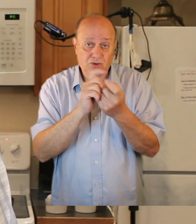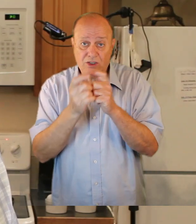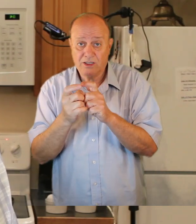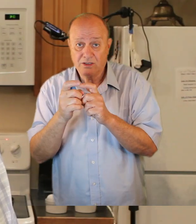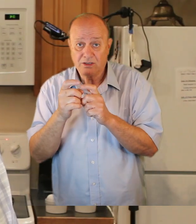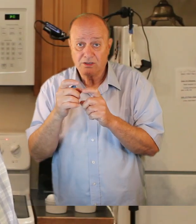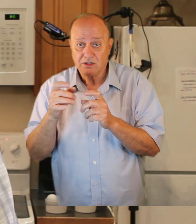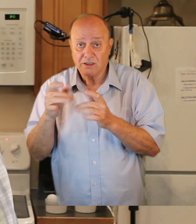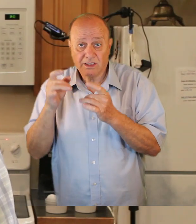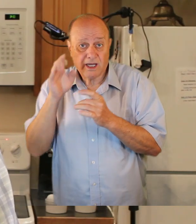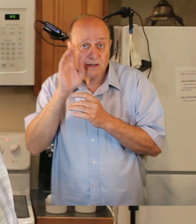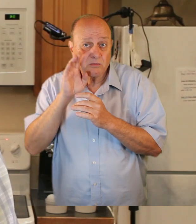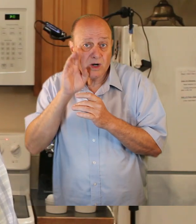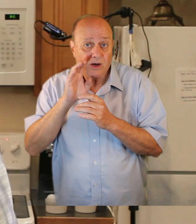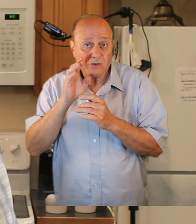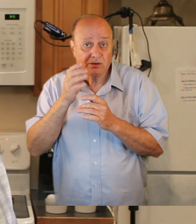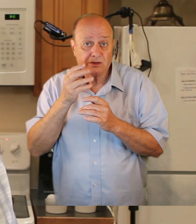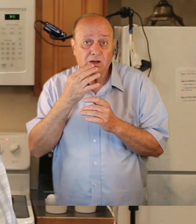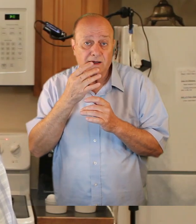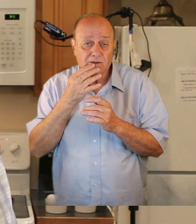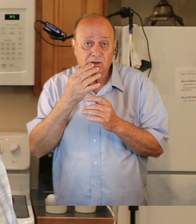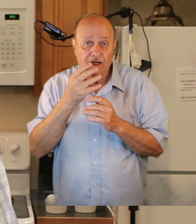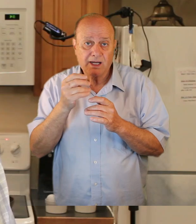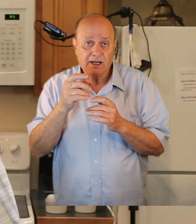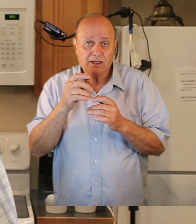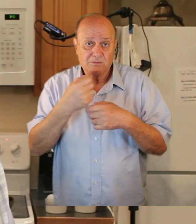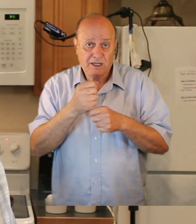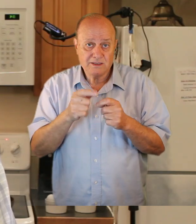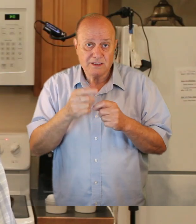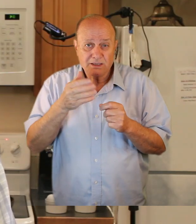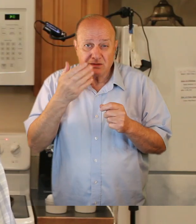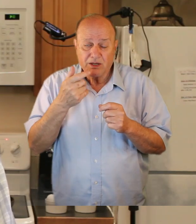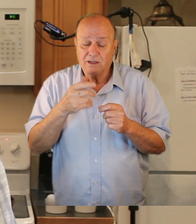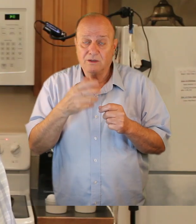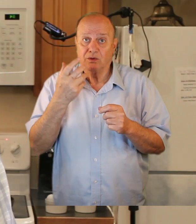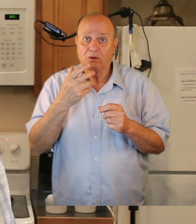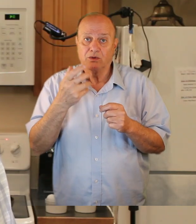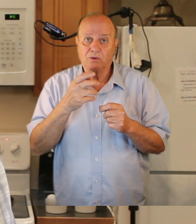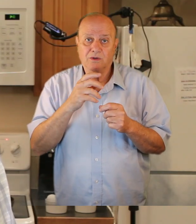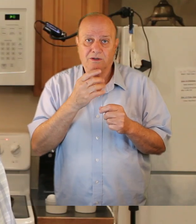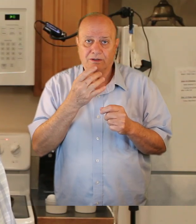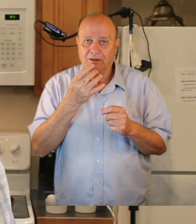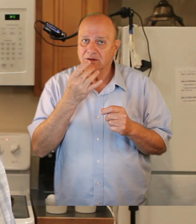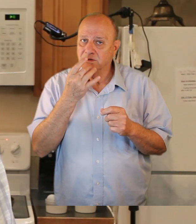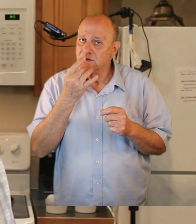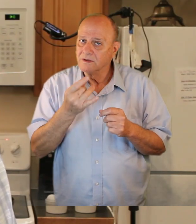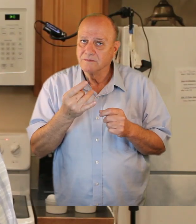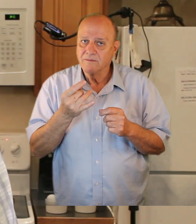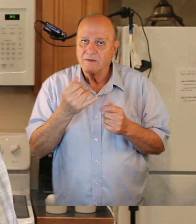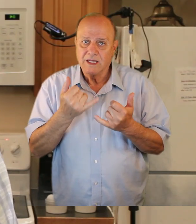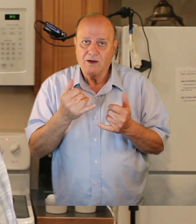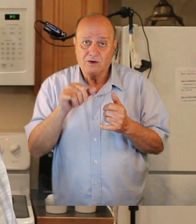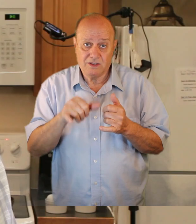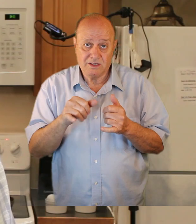light brown color. And it'll waft up this smell that's just unmistakable. It's a real delight. Now, this garlic